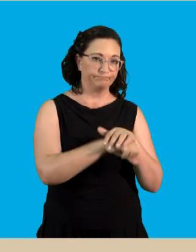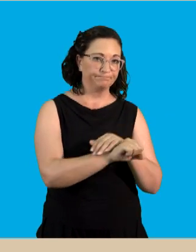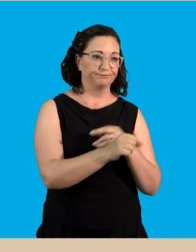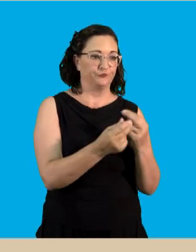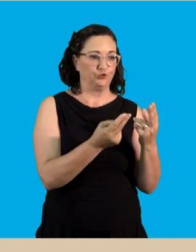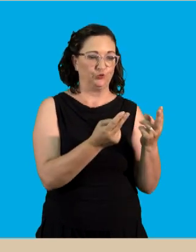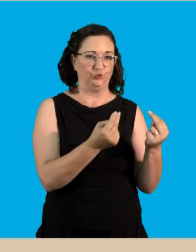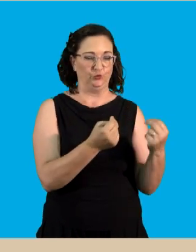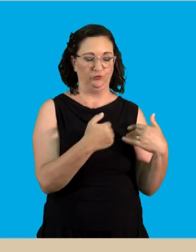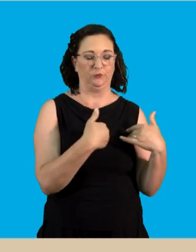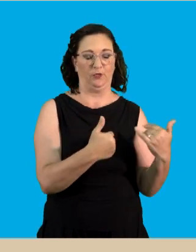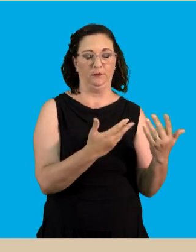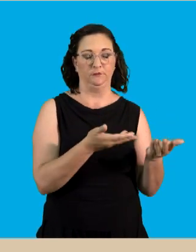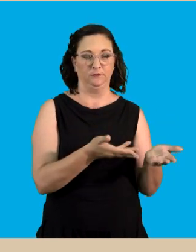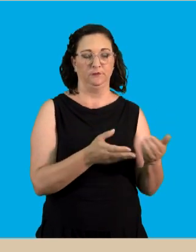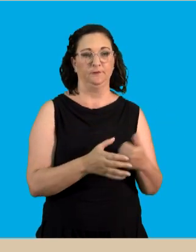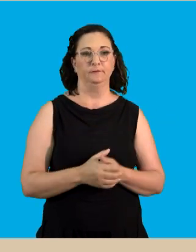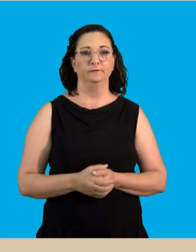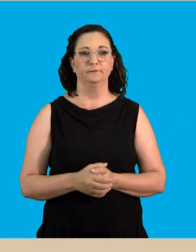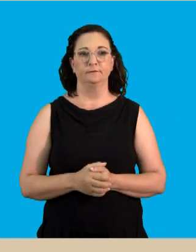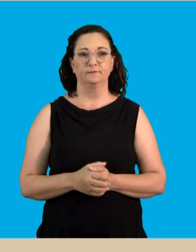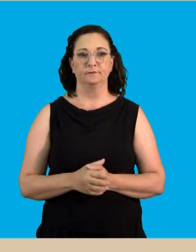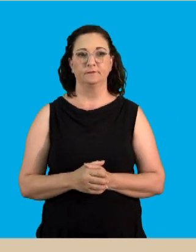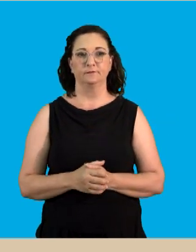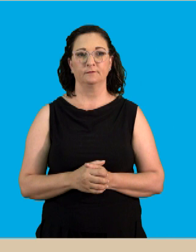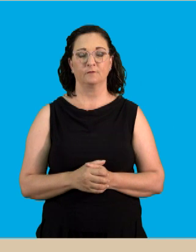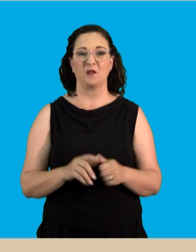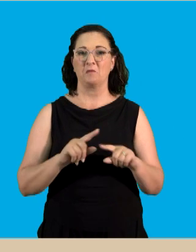are born, some they are born,